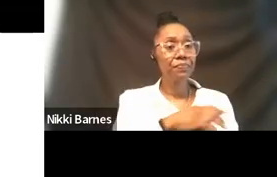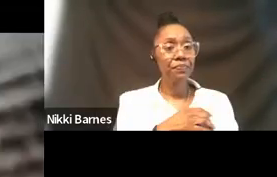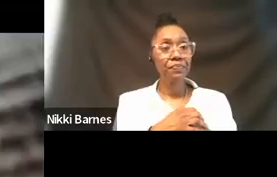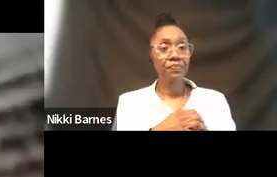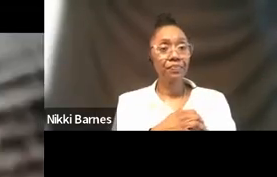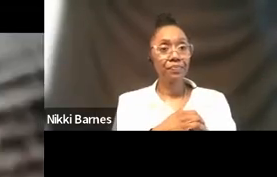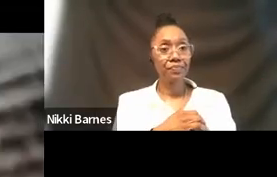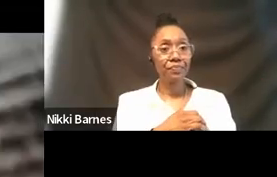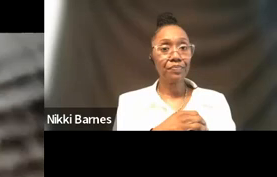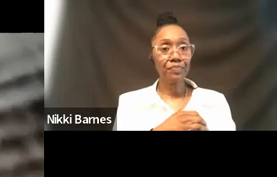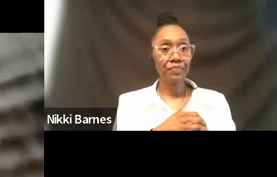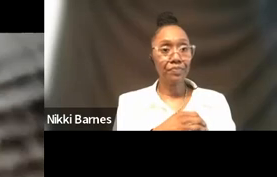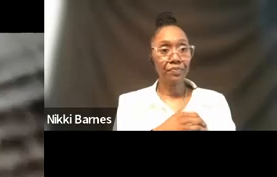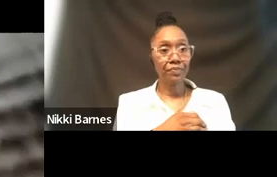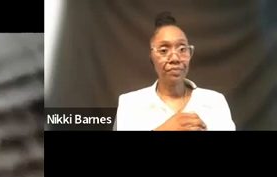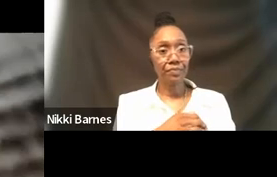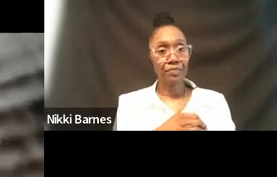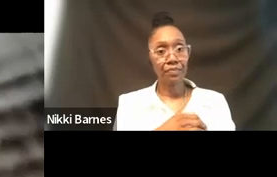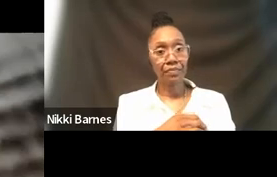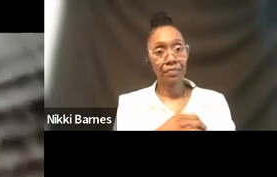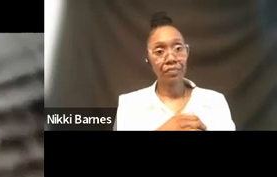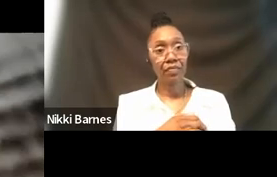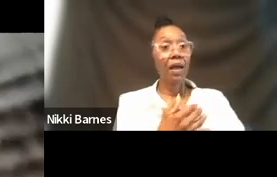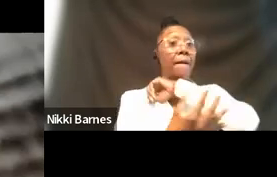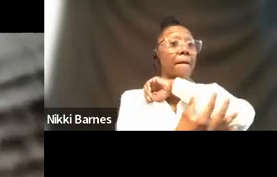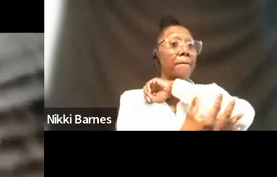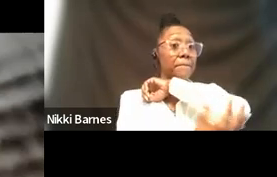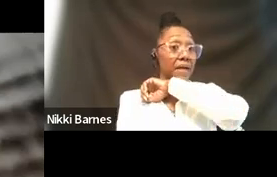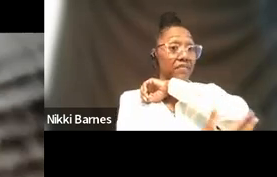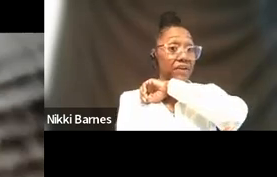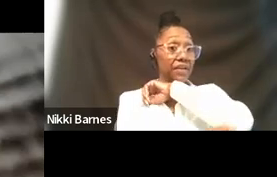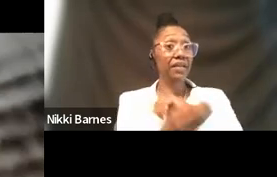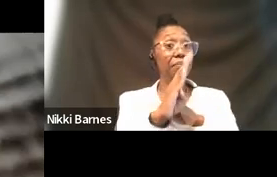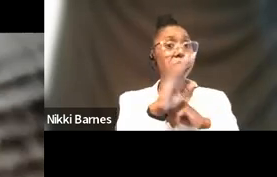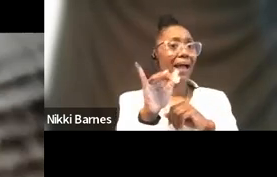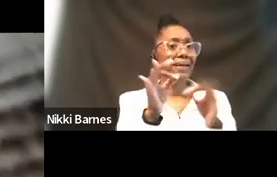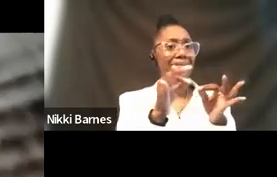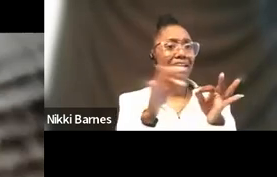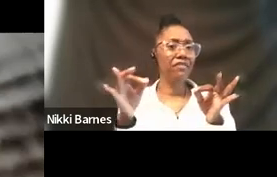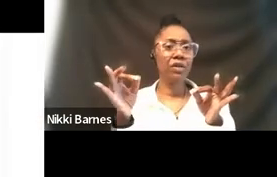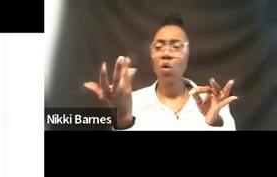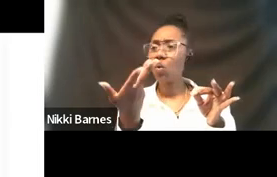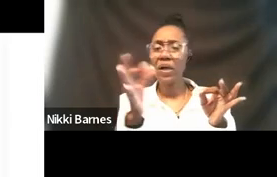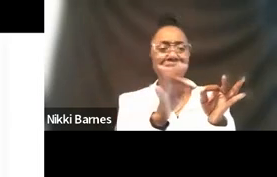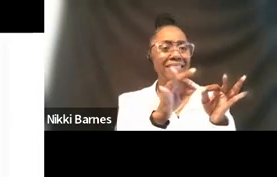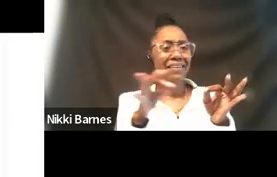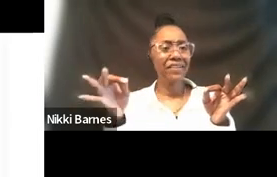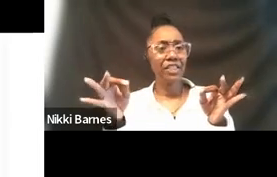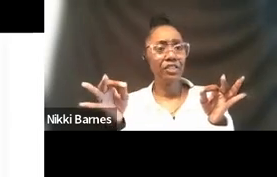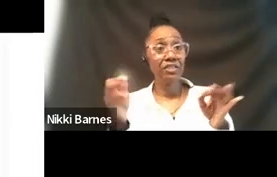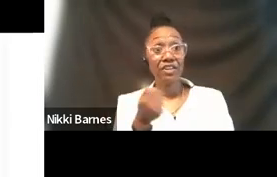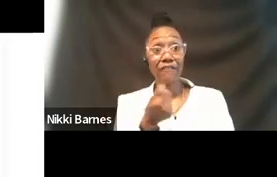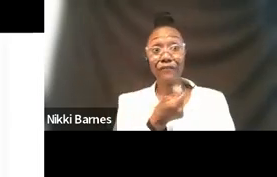All right. So now, poverty by definition. Well, what's the actual definition? There's several